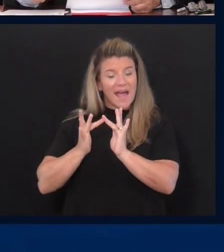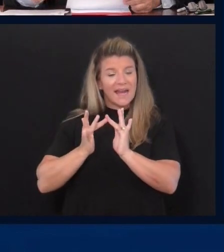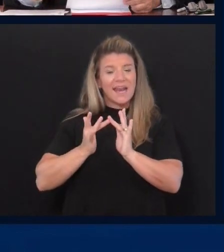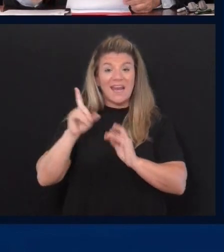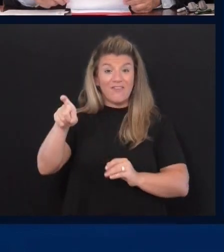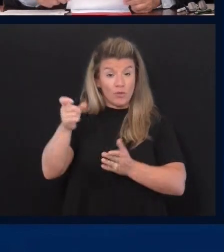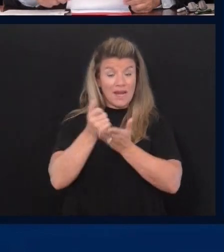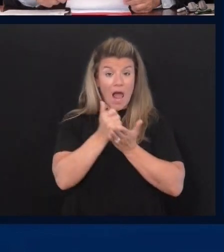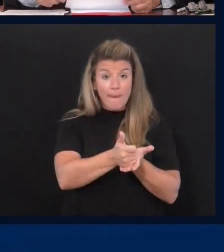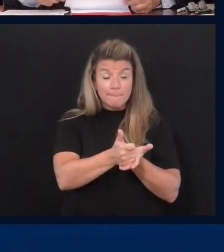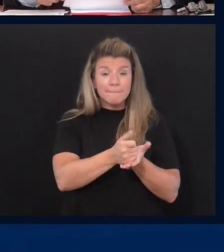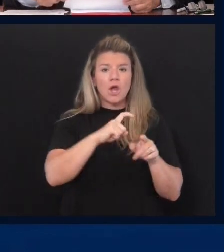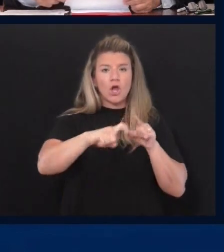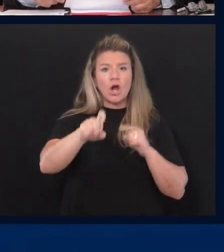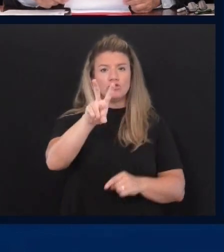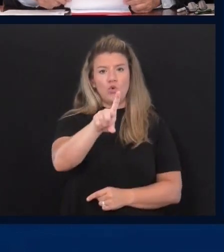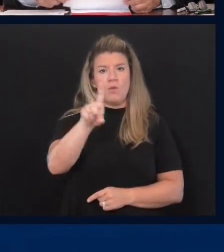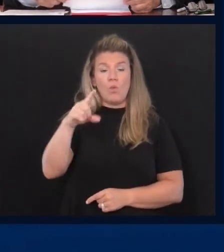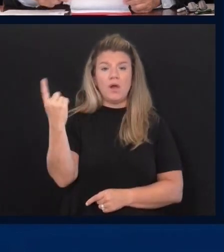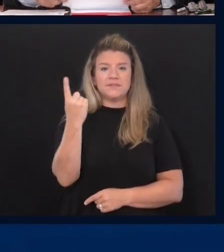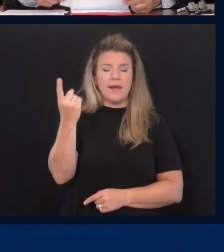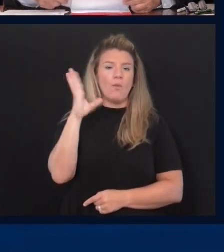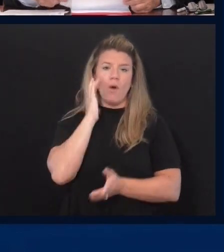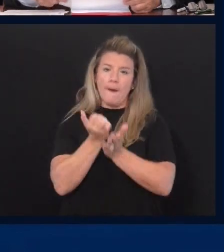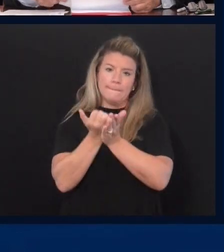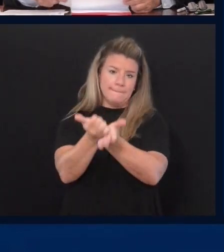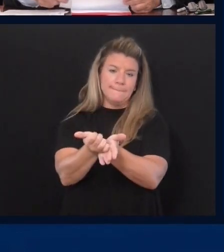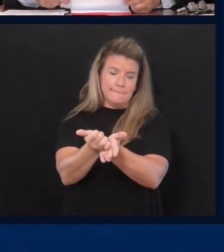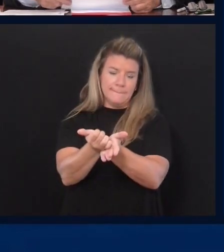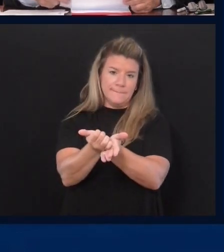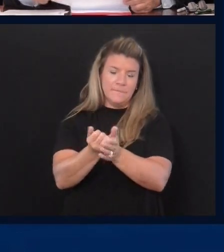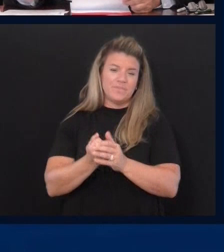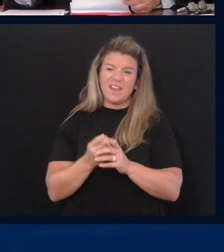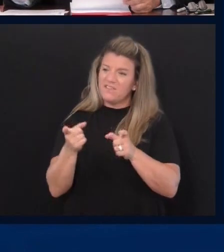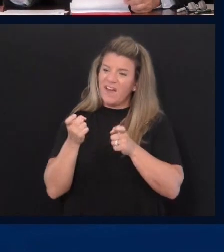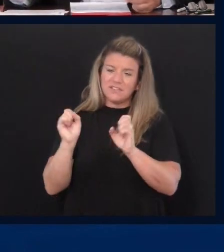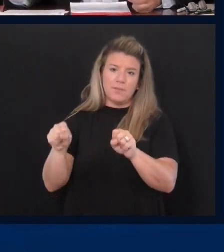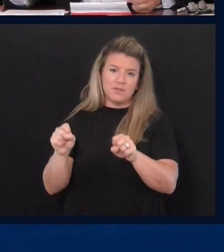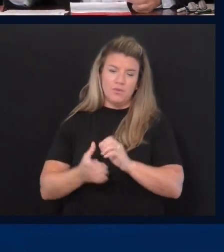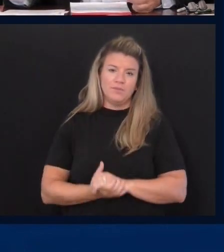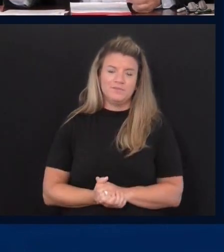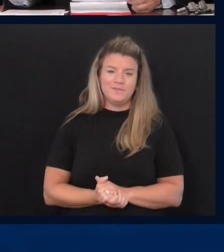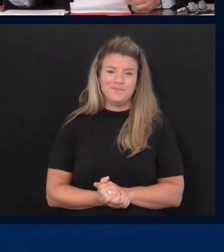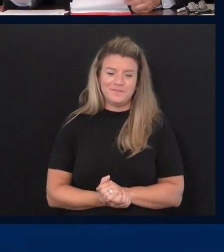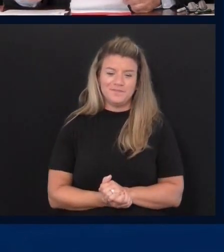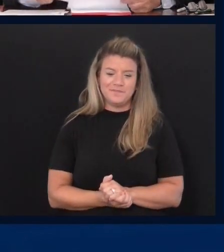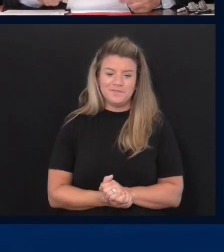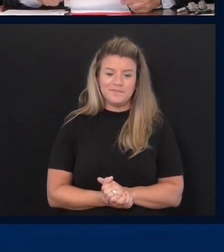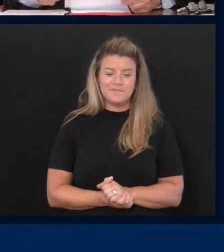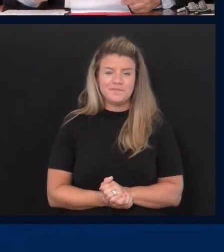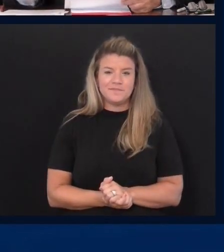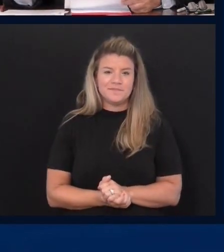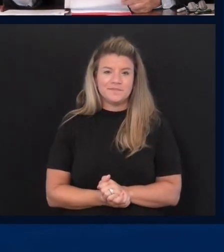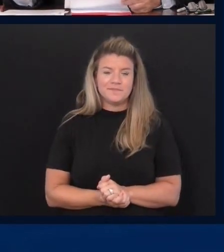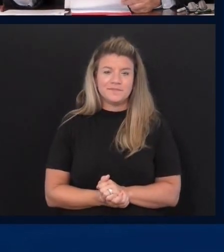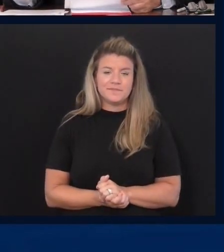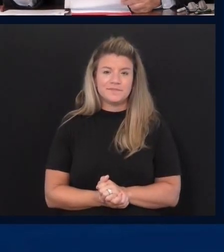over, we'll back up and send those dollars out as well, up to $150 million. I